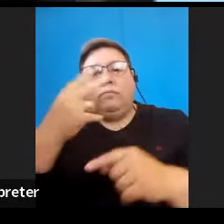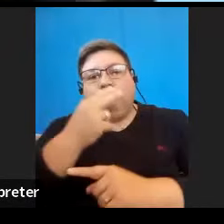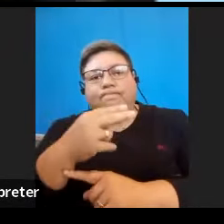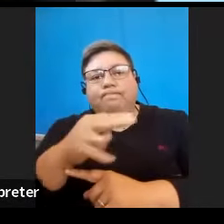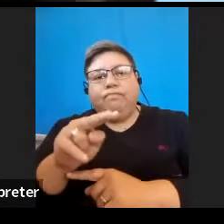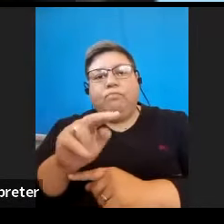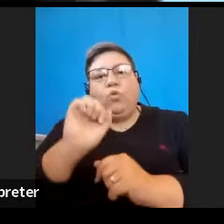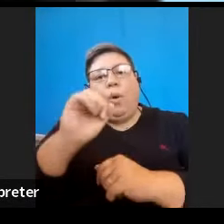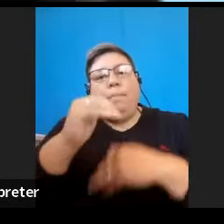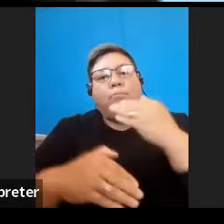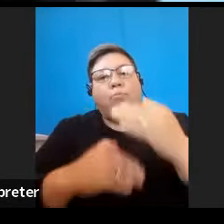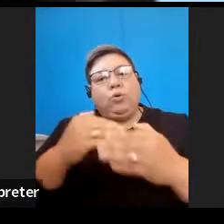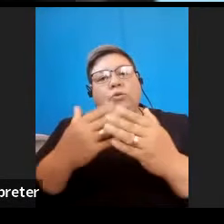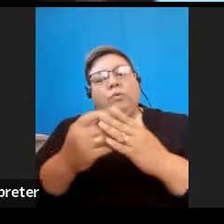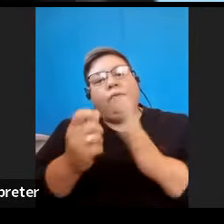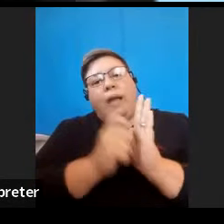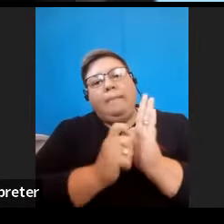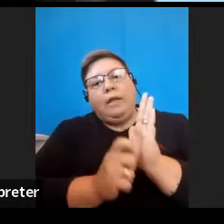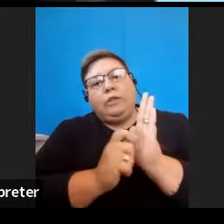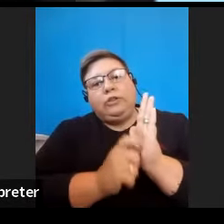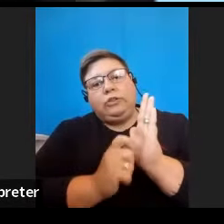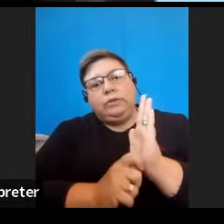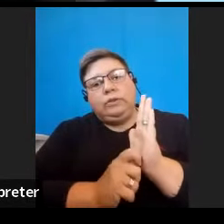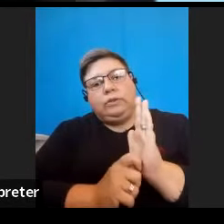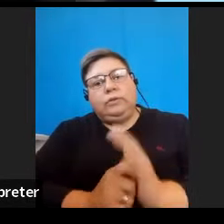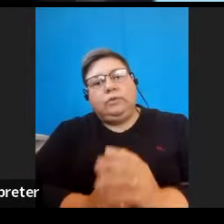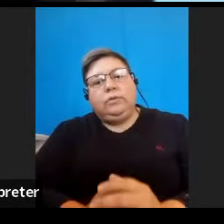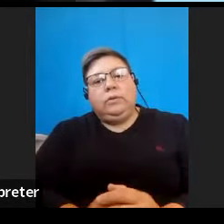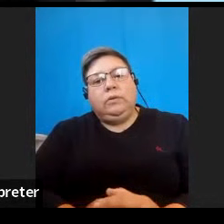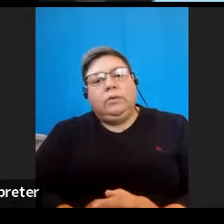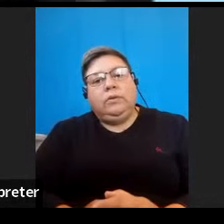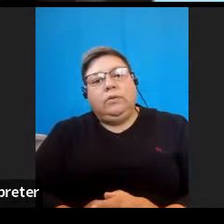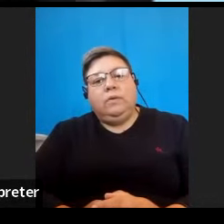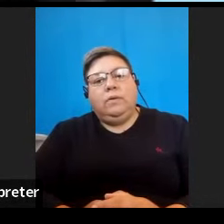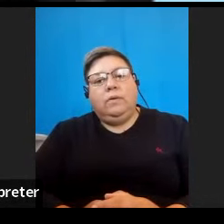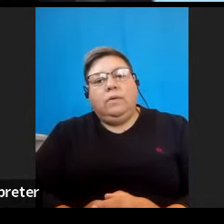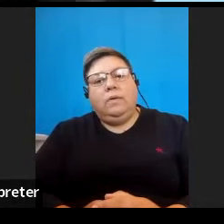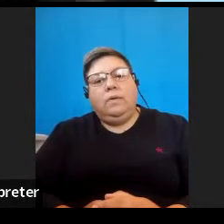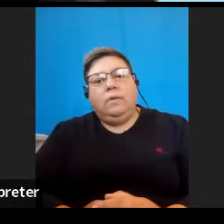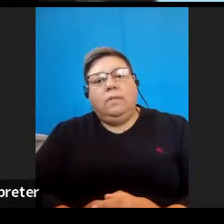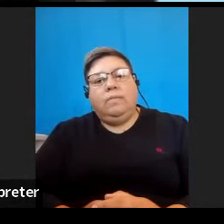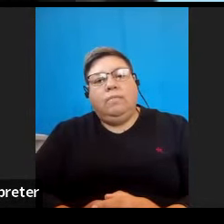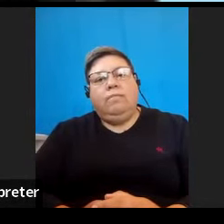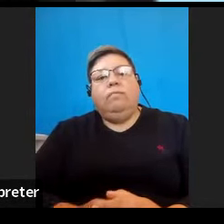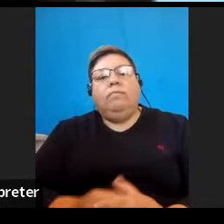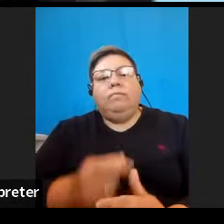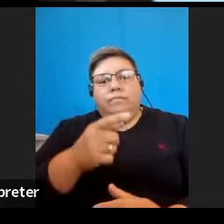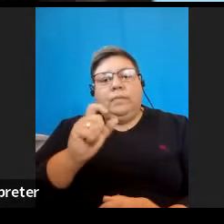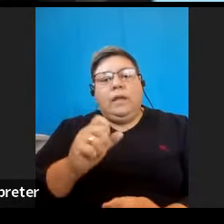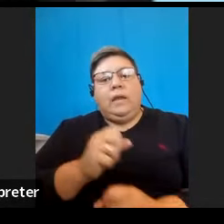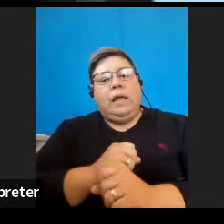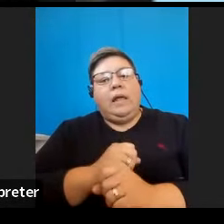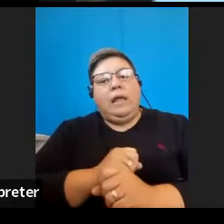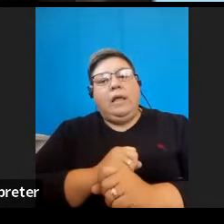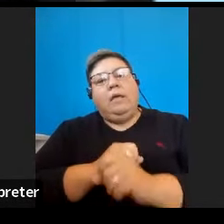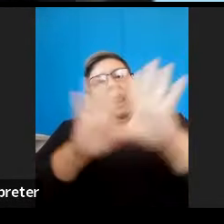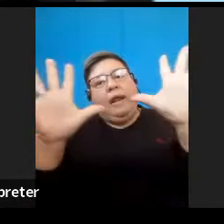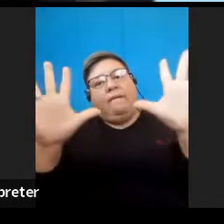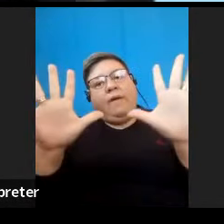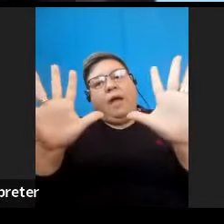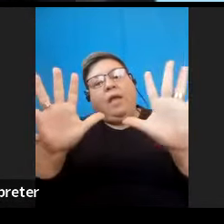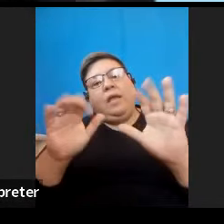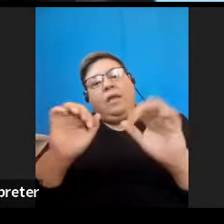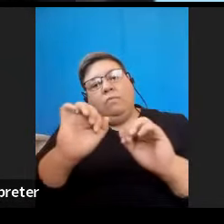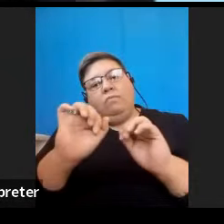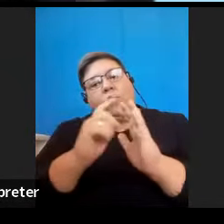the applications. You have touched on it a bit, but you can at least make a little bit more of emphasis to clarify what may not have